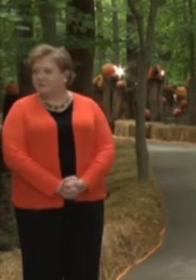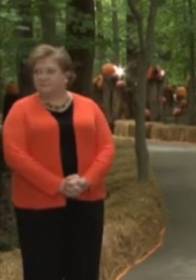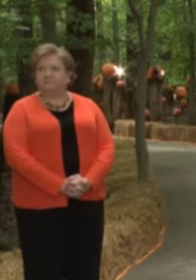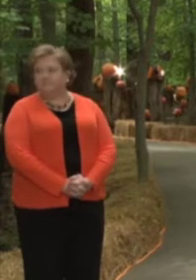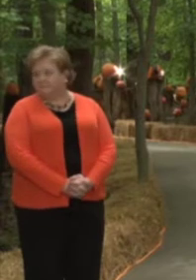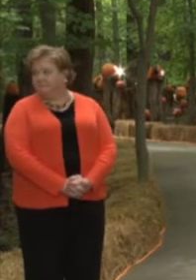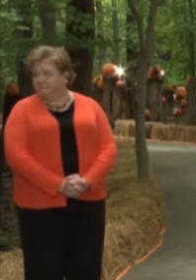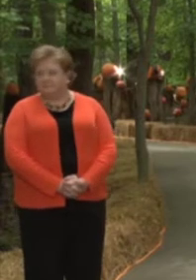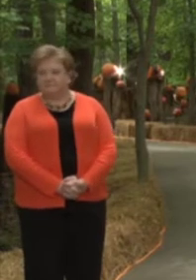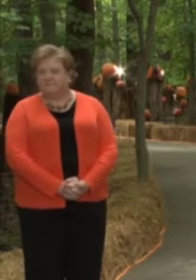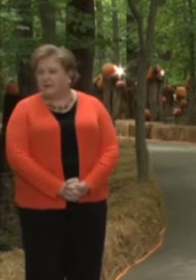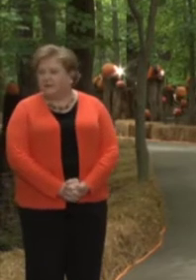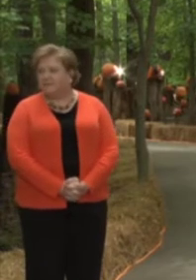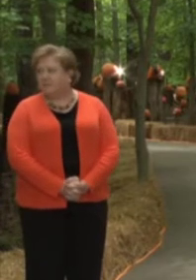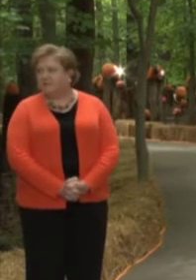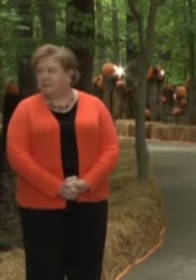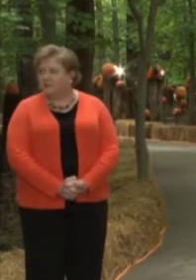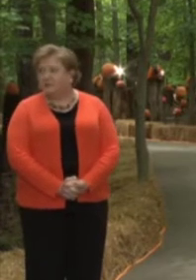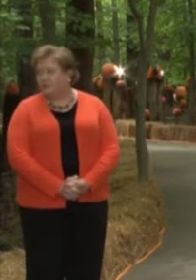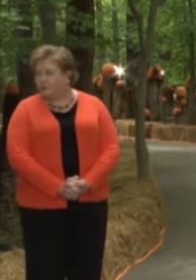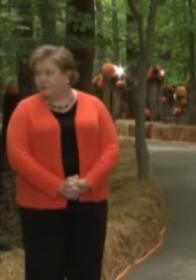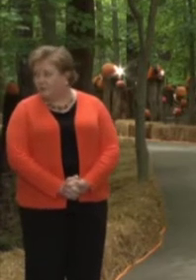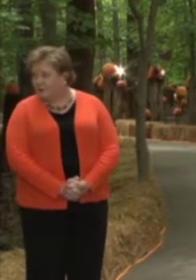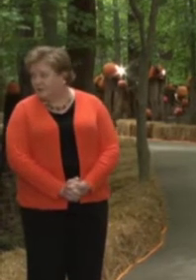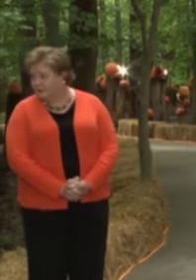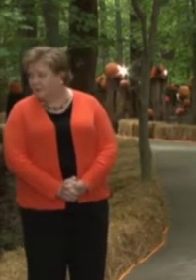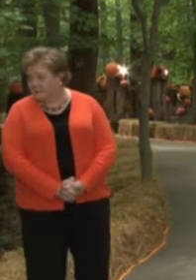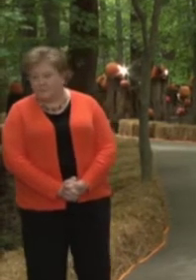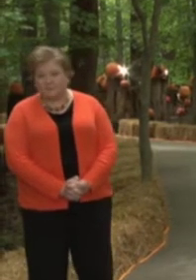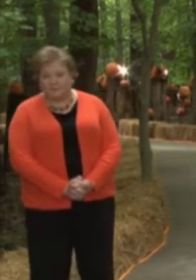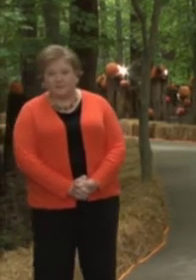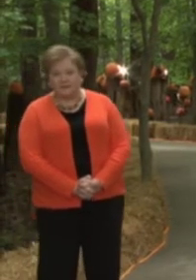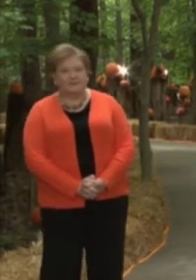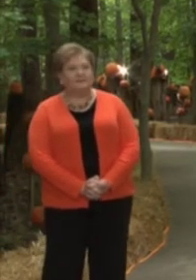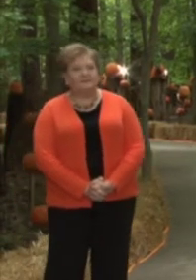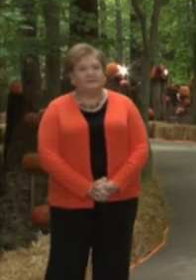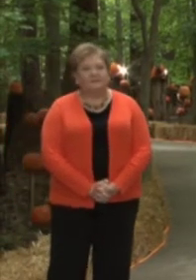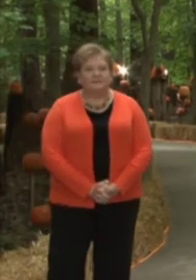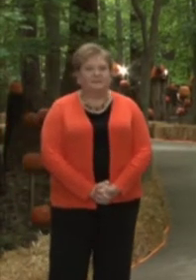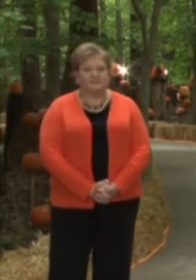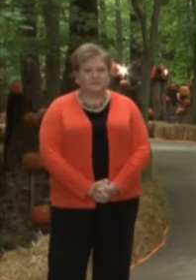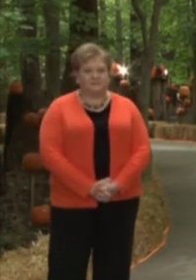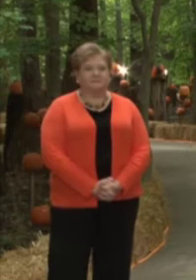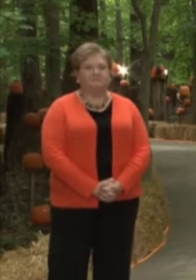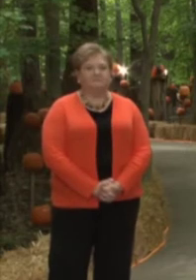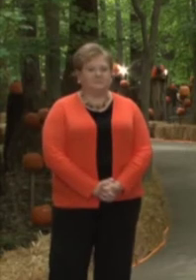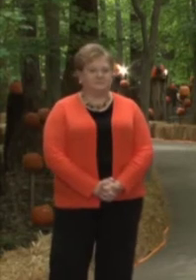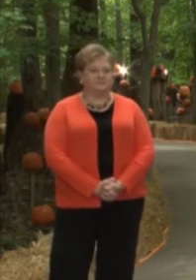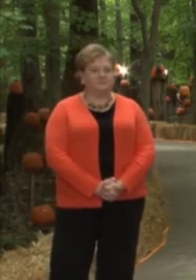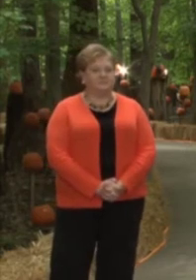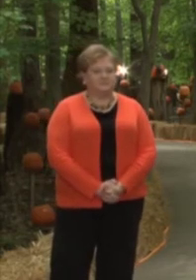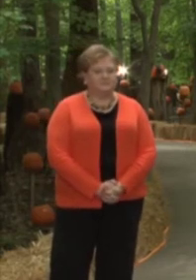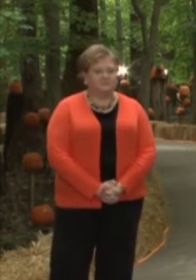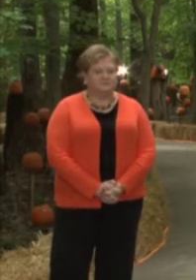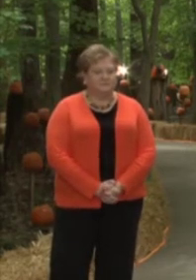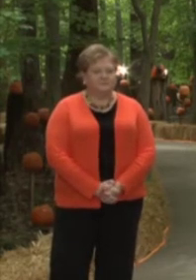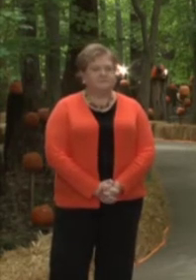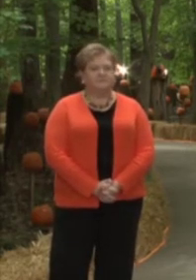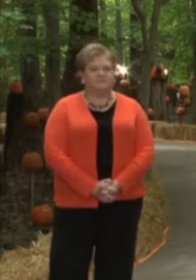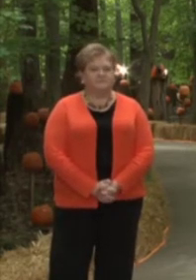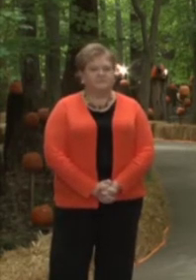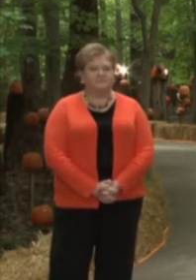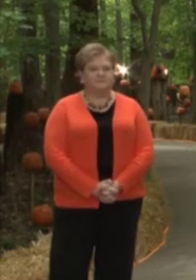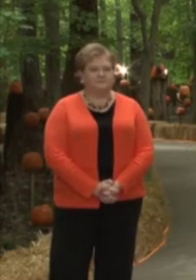as the mayor so eloquently put it. So speaking of numbers, we are in District 15, which is Councilwoman Mary Ann